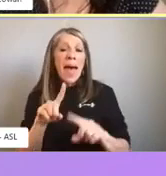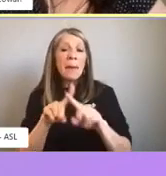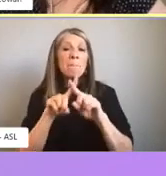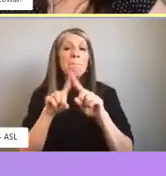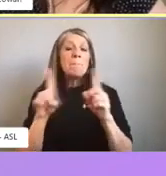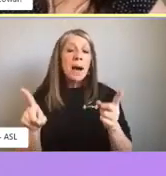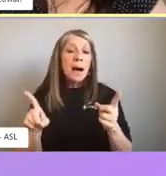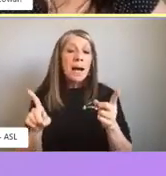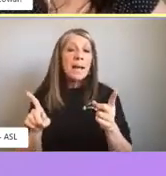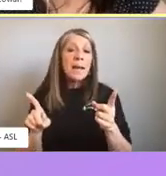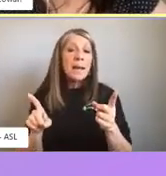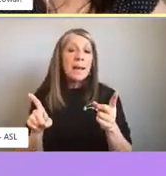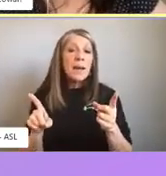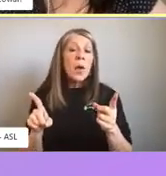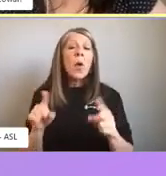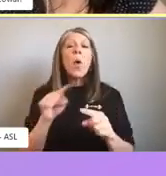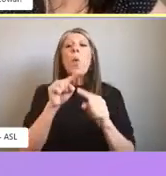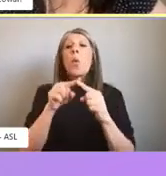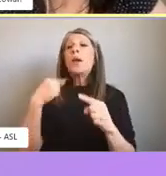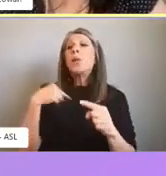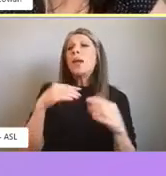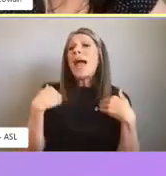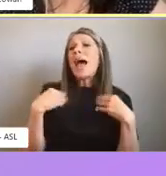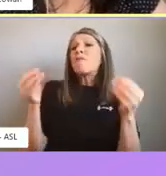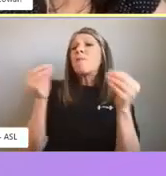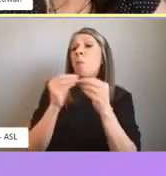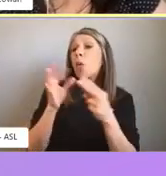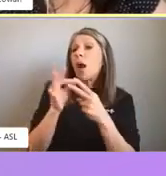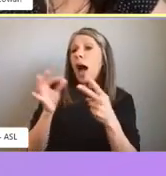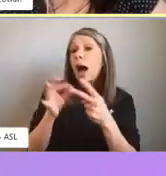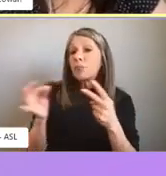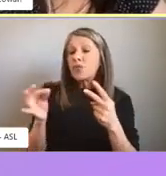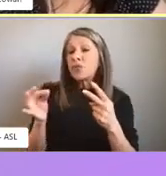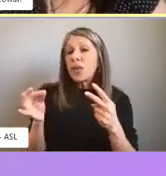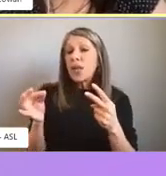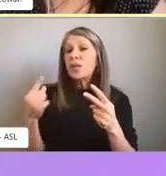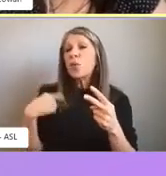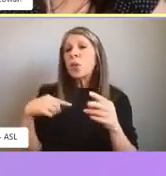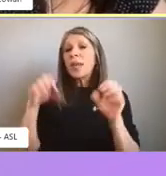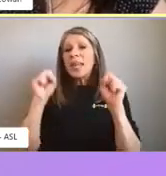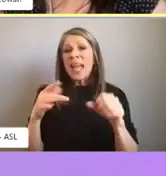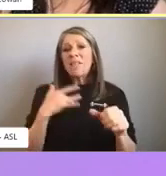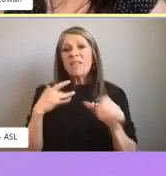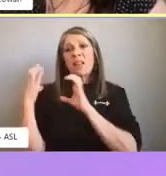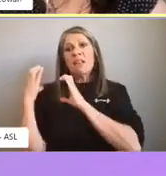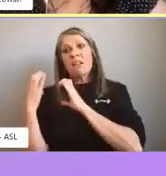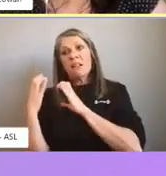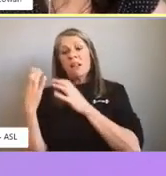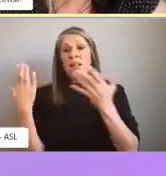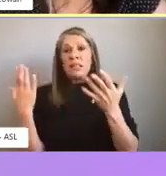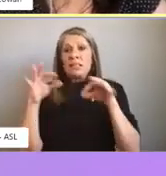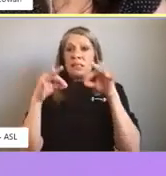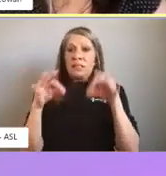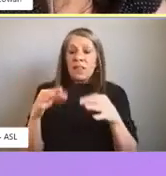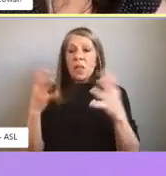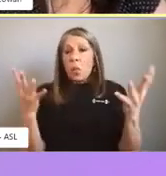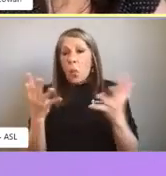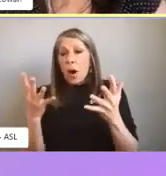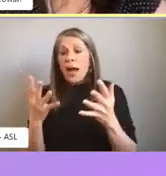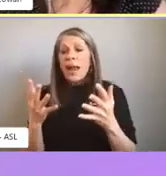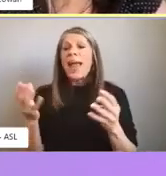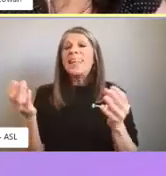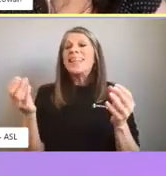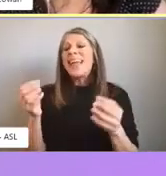to, when we have more options, we can certainly get bogged down in defining the what and spending less